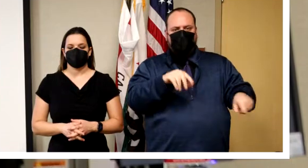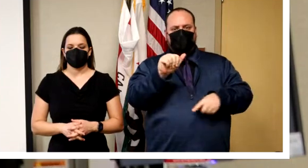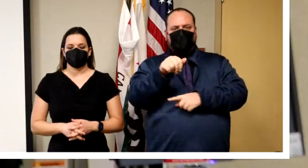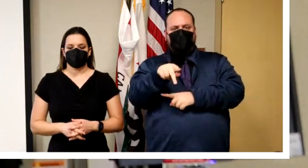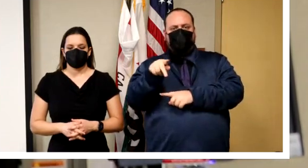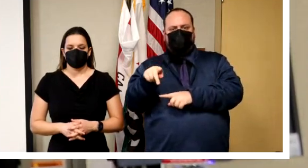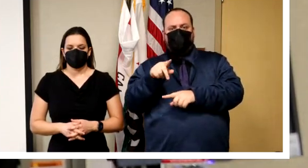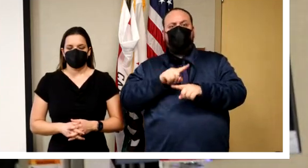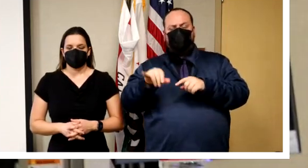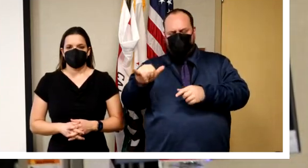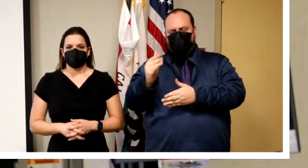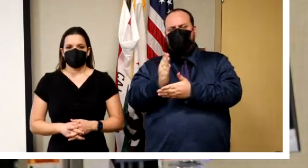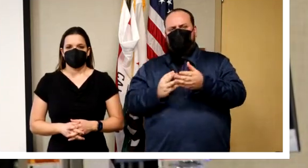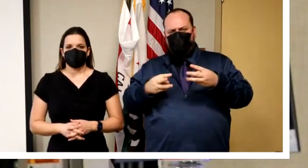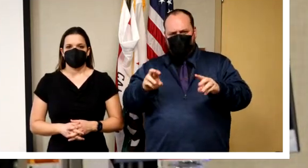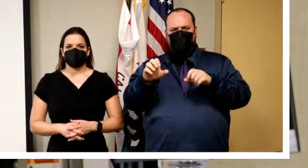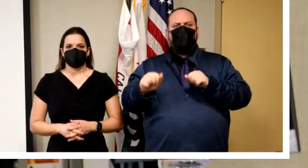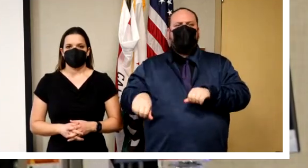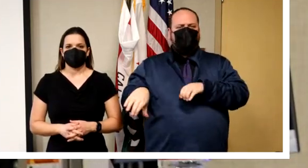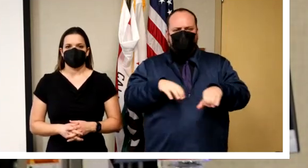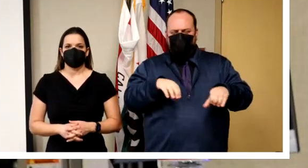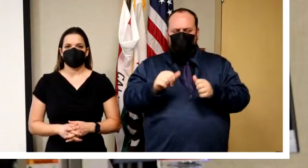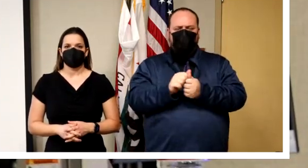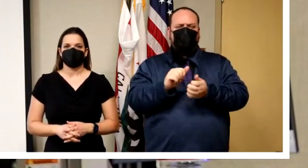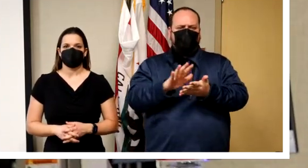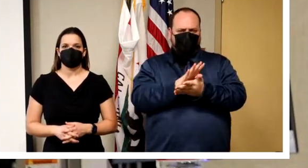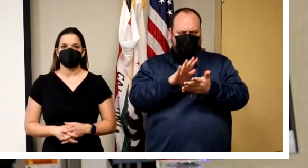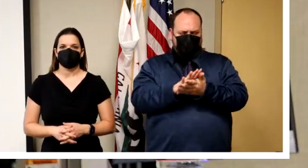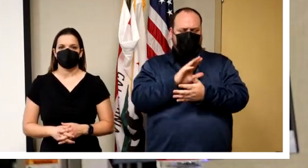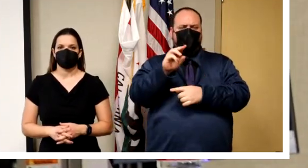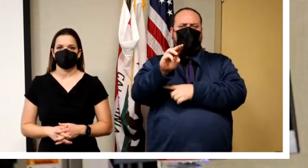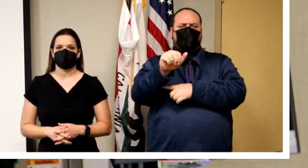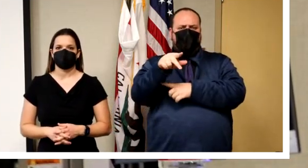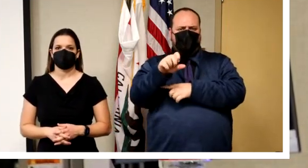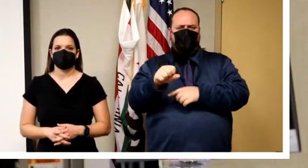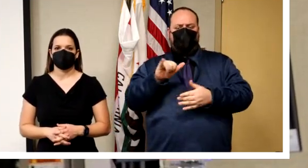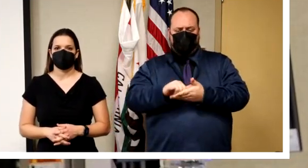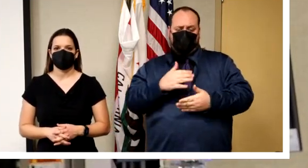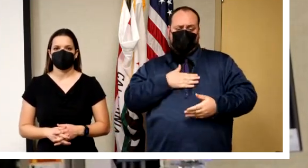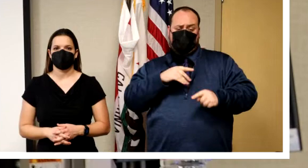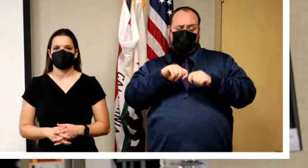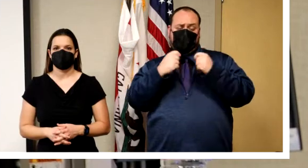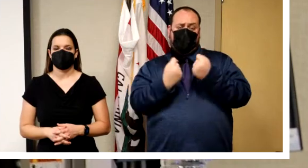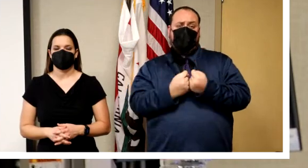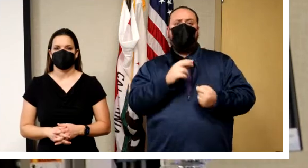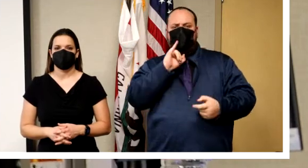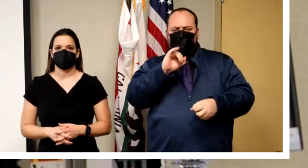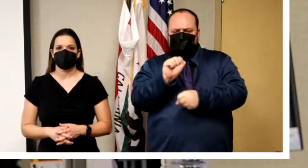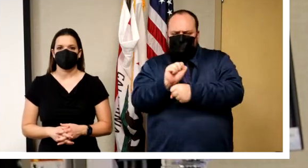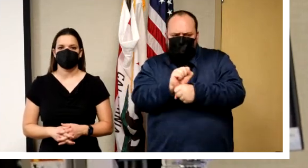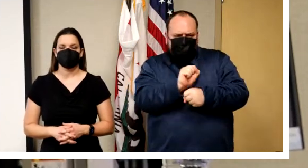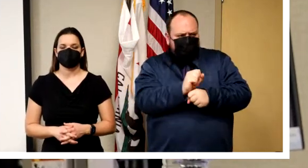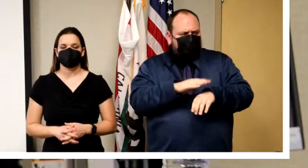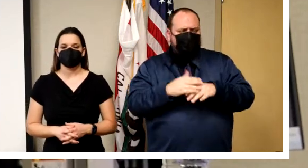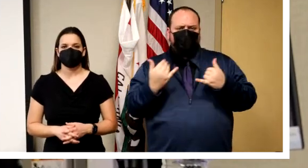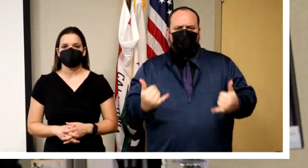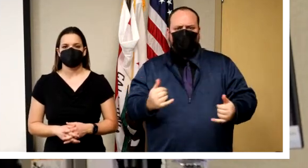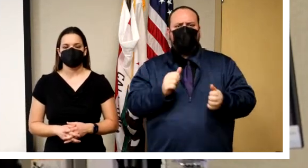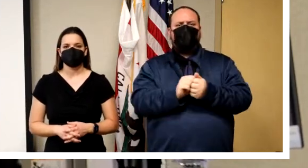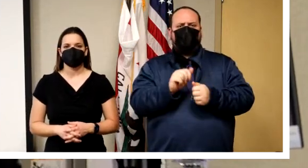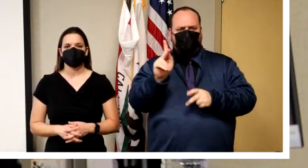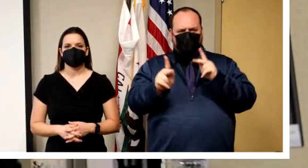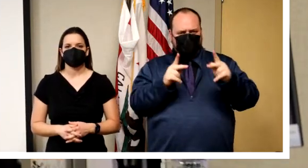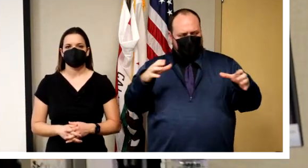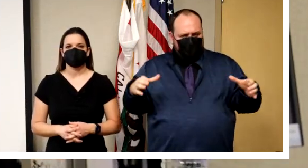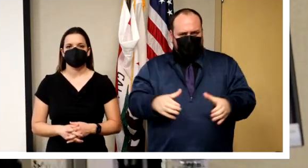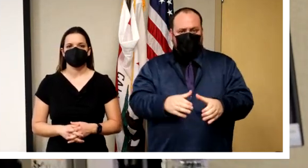some ways we can do that with paper maps that my team's working on to help you all if people want to submit paper maps with the populations on it so they can figure it out.